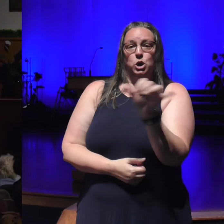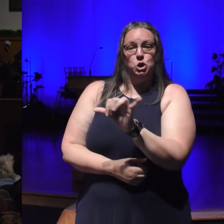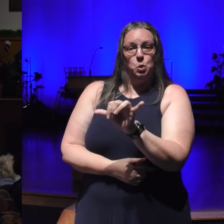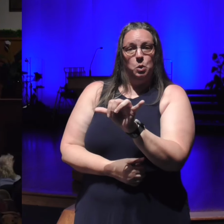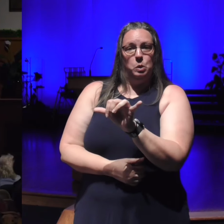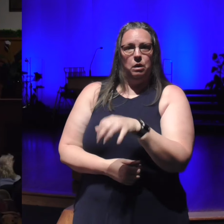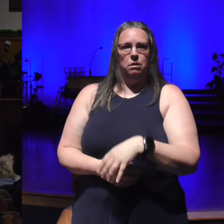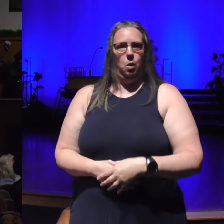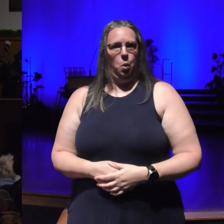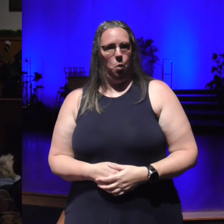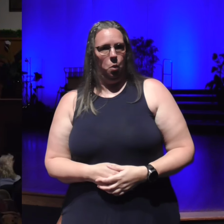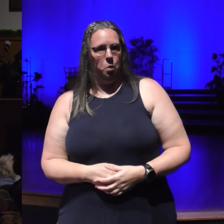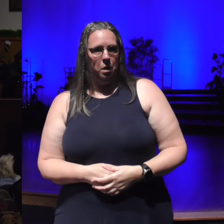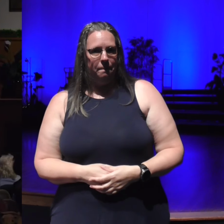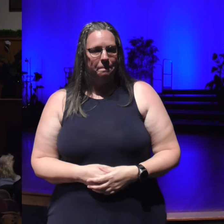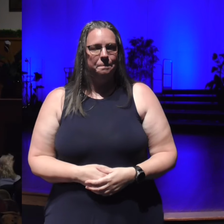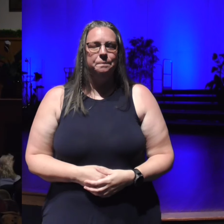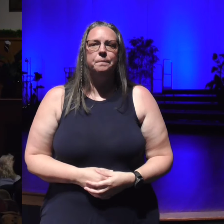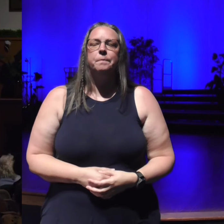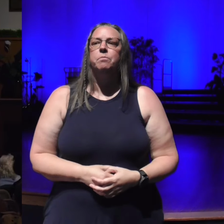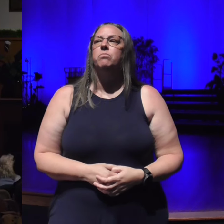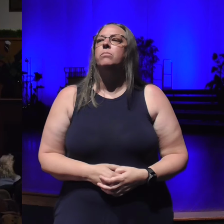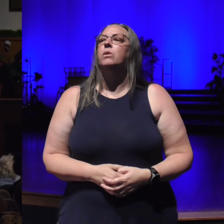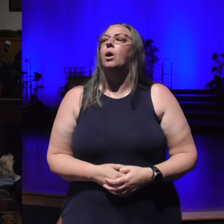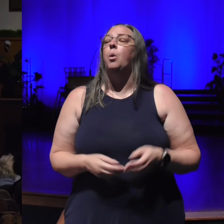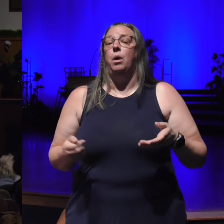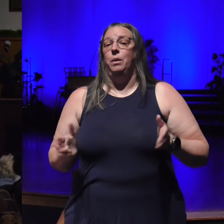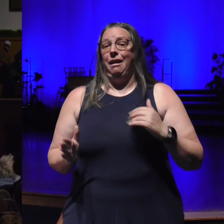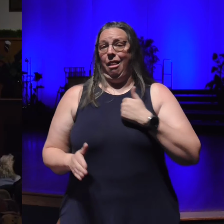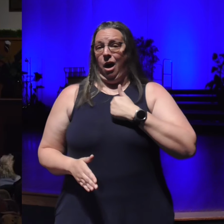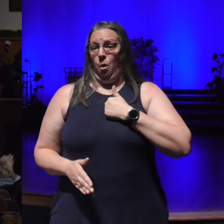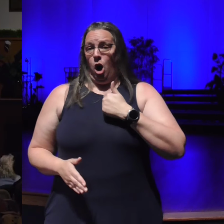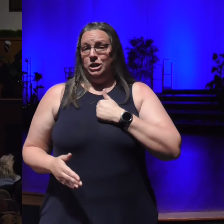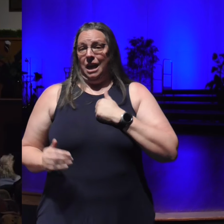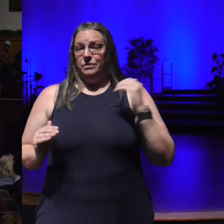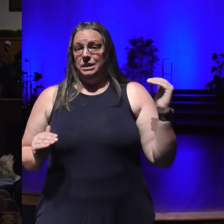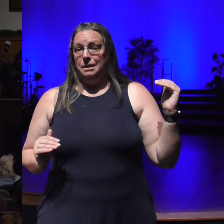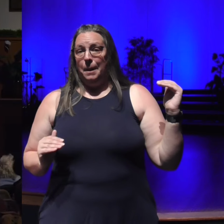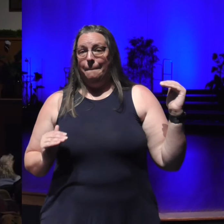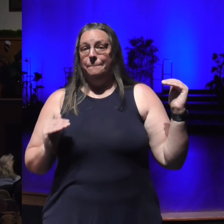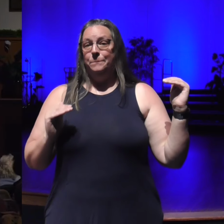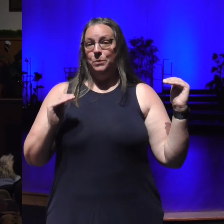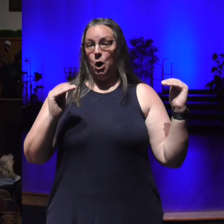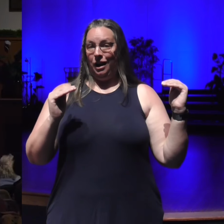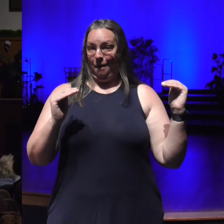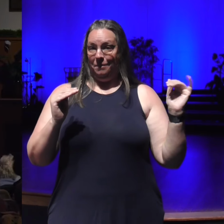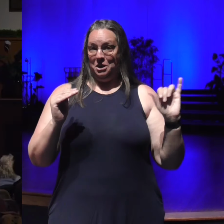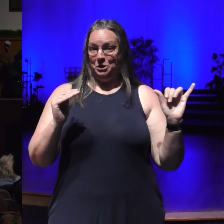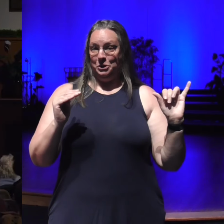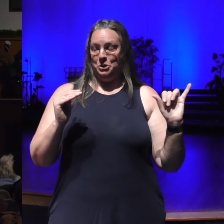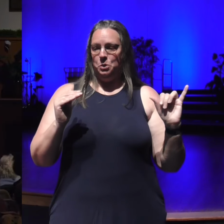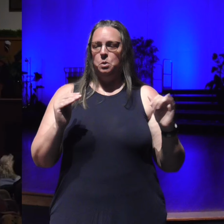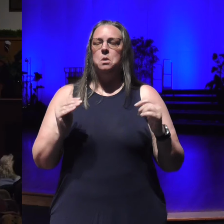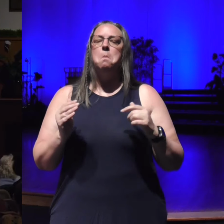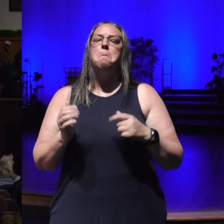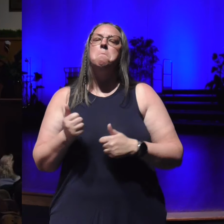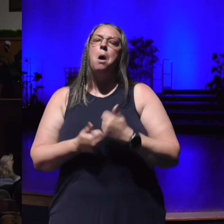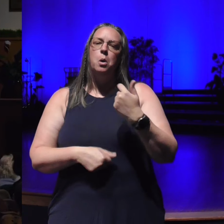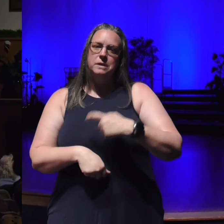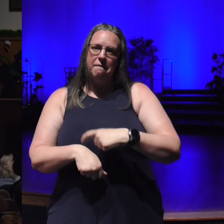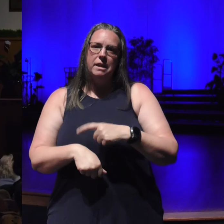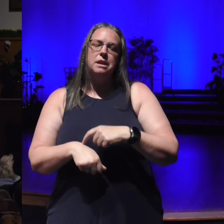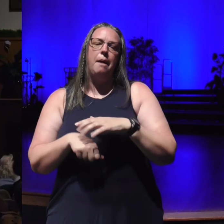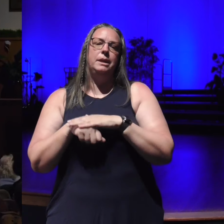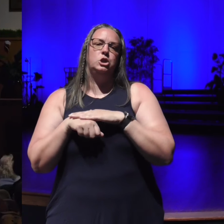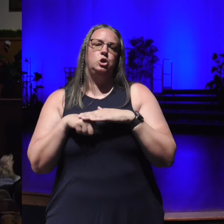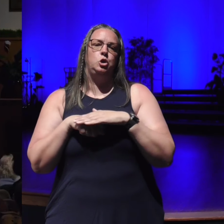Even when we allow ourselves to be seen and put on a pedestal, we only put something superficial forward, and we're